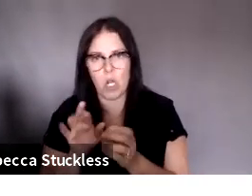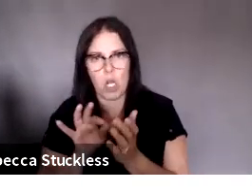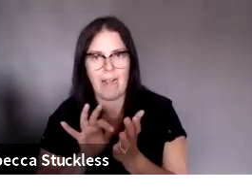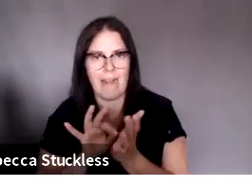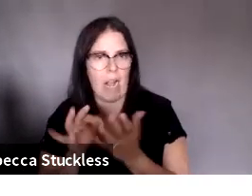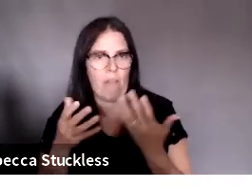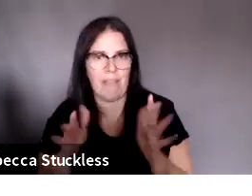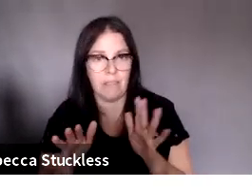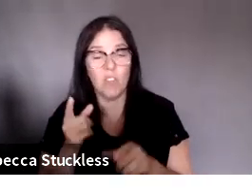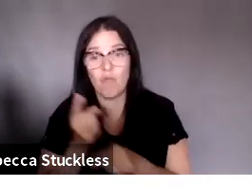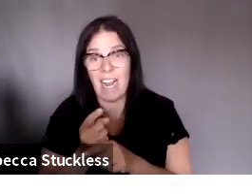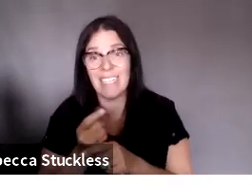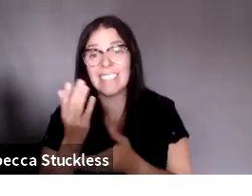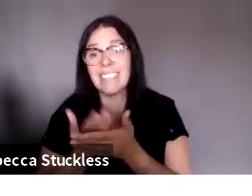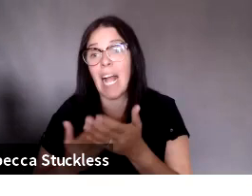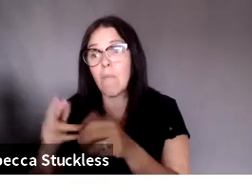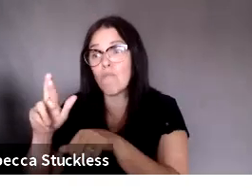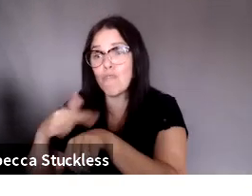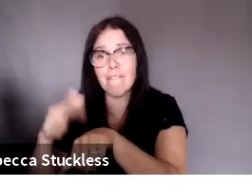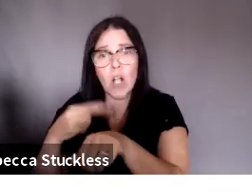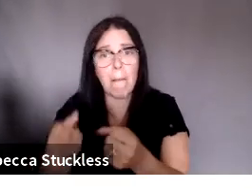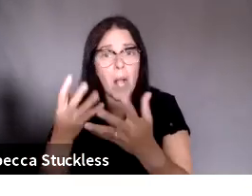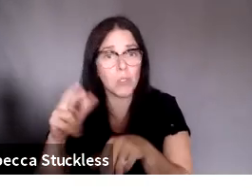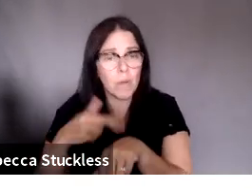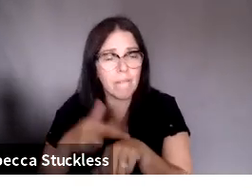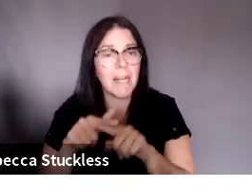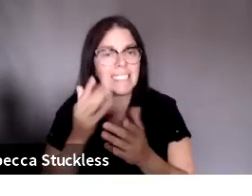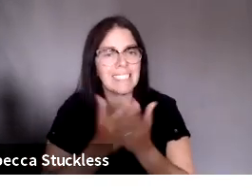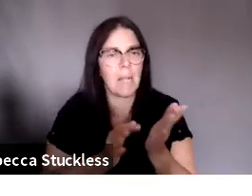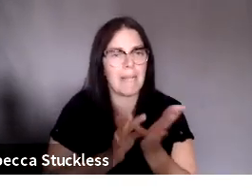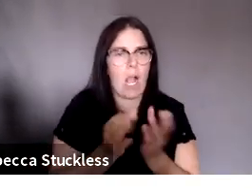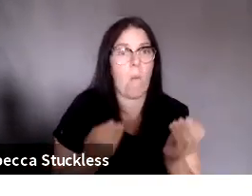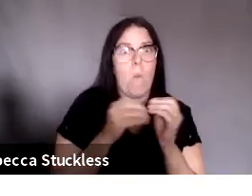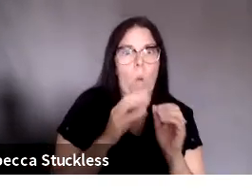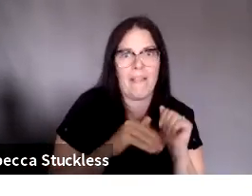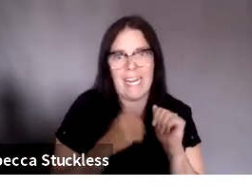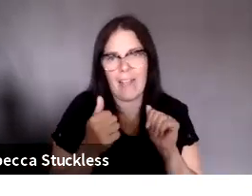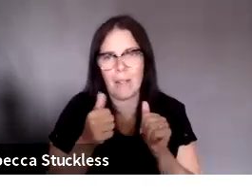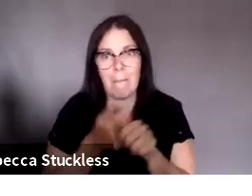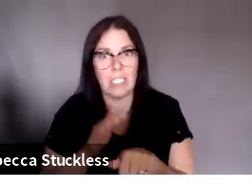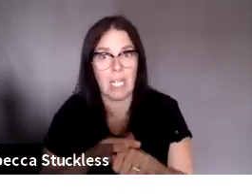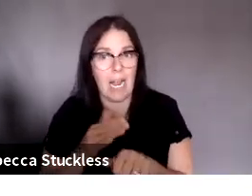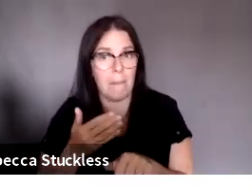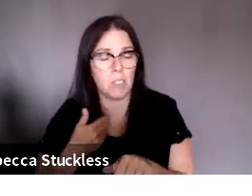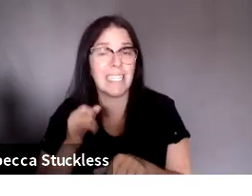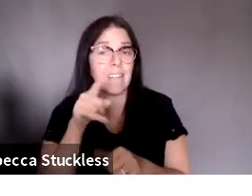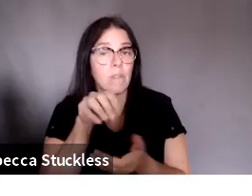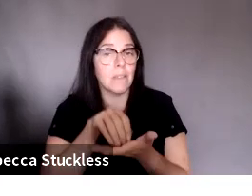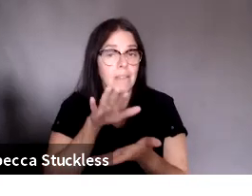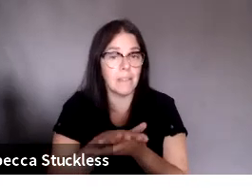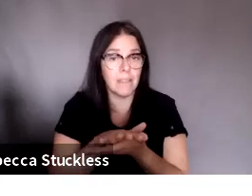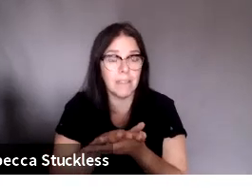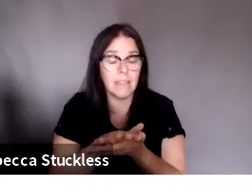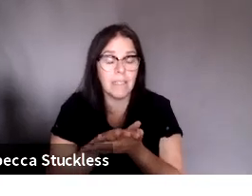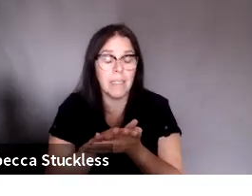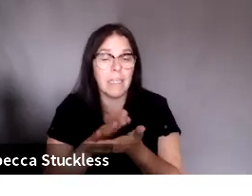Lots of multi-referrals, but some count more than others based on the ministry guidelines. If you're capturing metrics for other funders, then claim all referrals as they will be